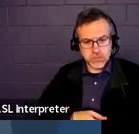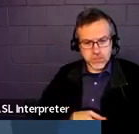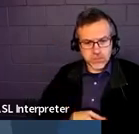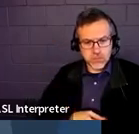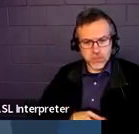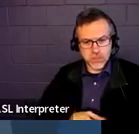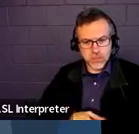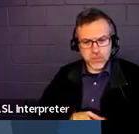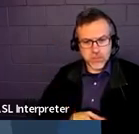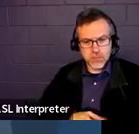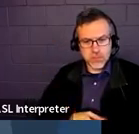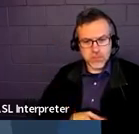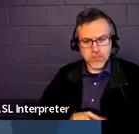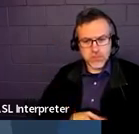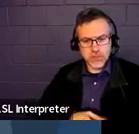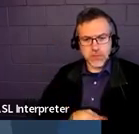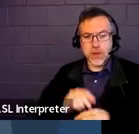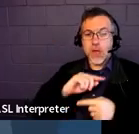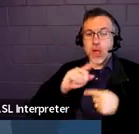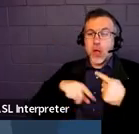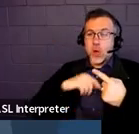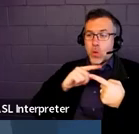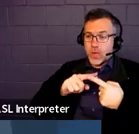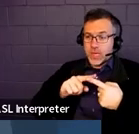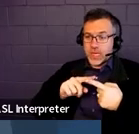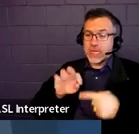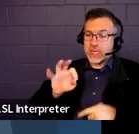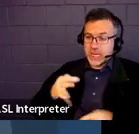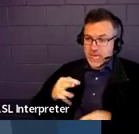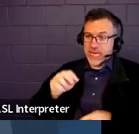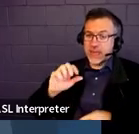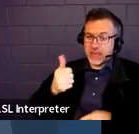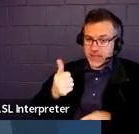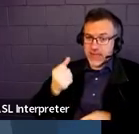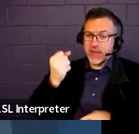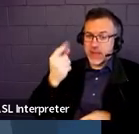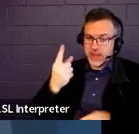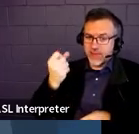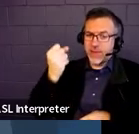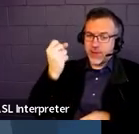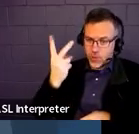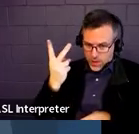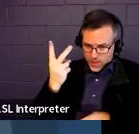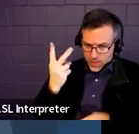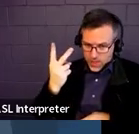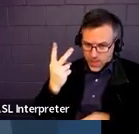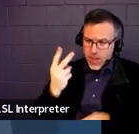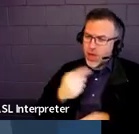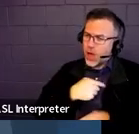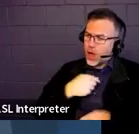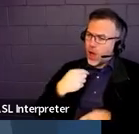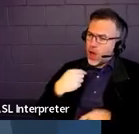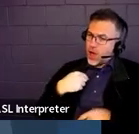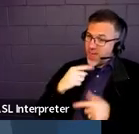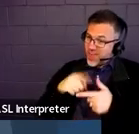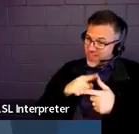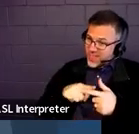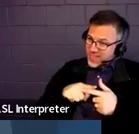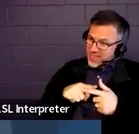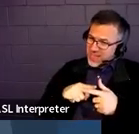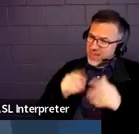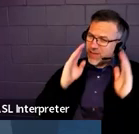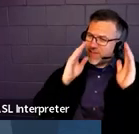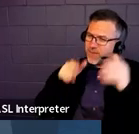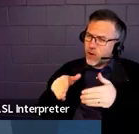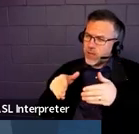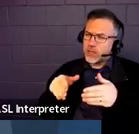past the 9th, 10th, 11th, 12th, are we looking at more functional life skills transition